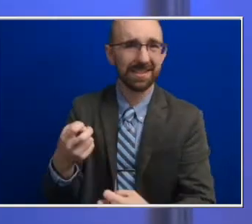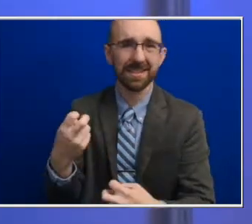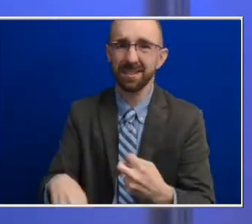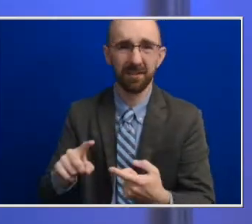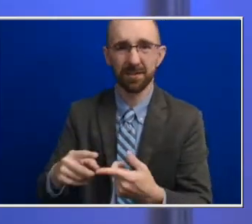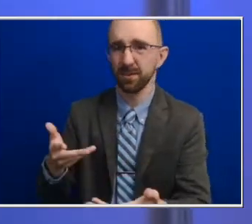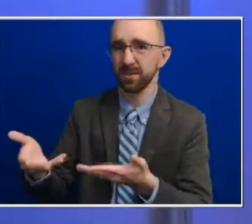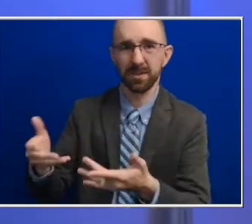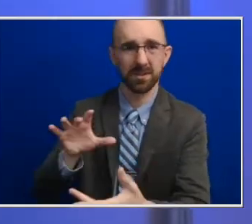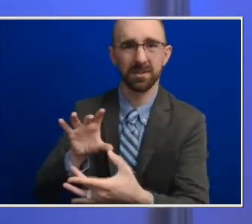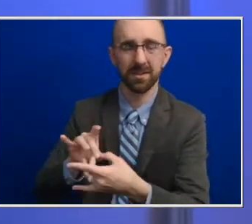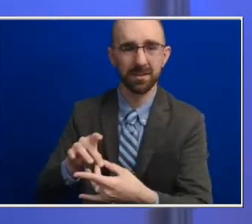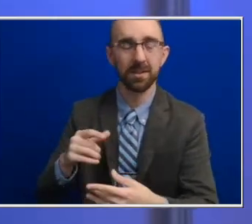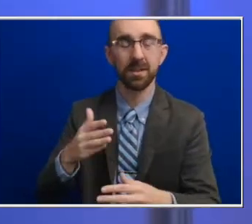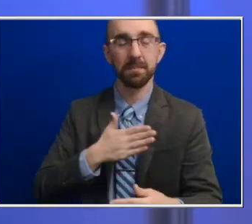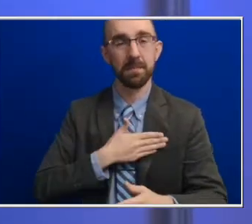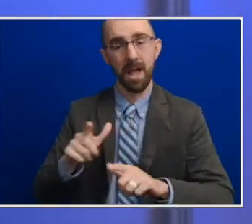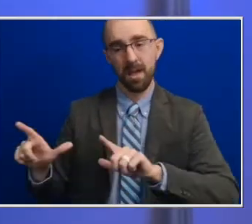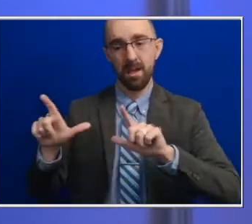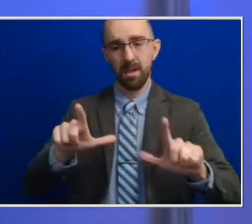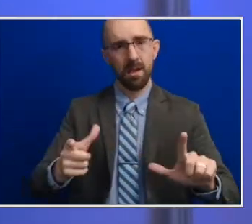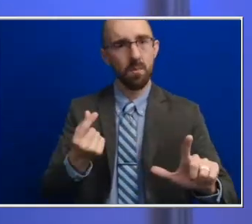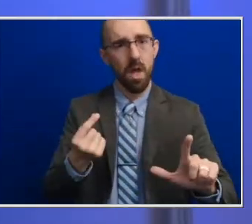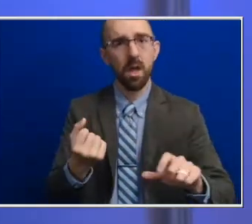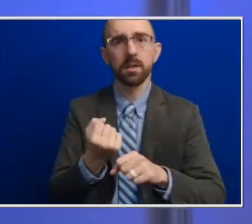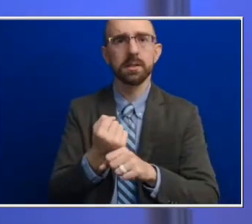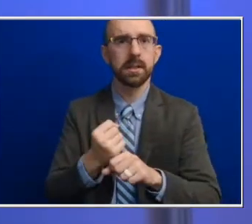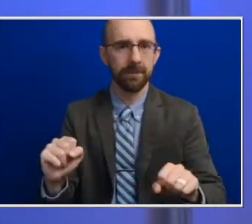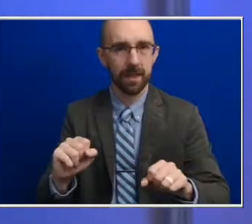it as safety. So when our kids are toddlers, we don't